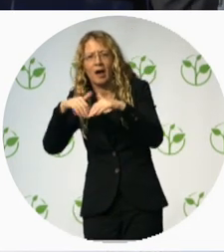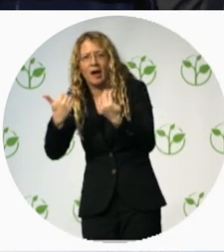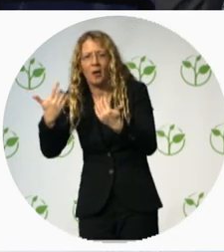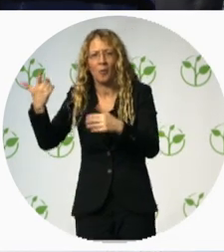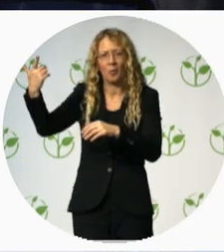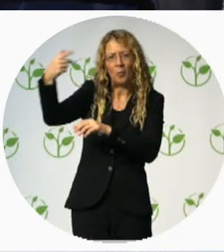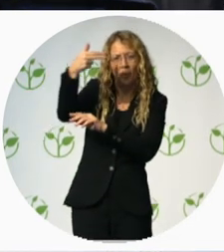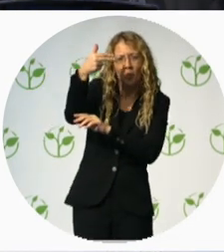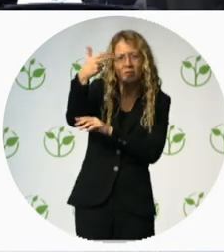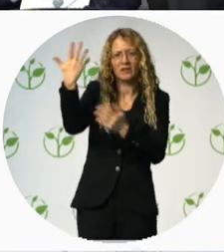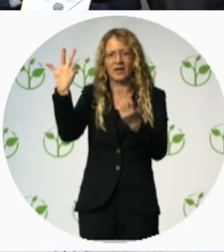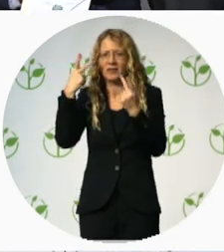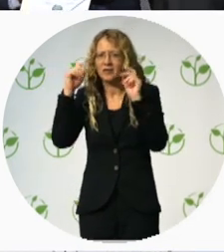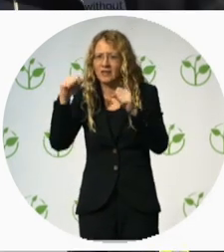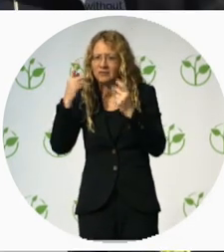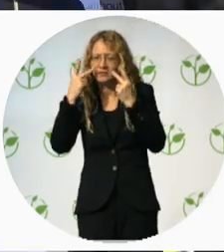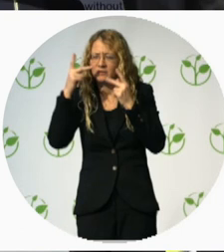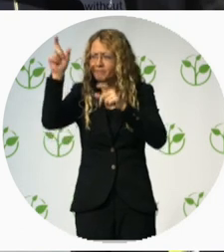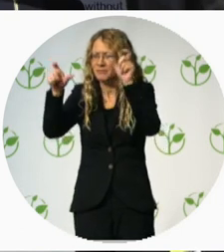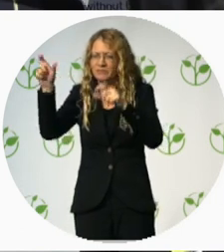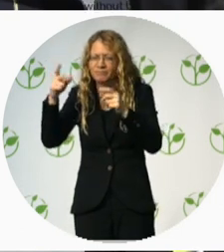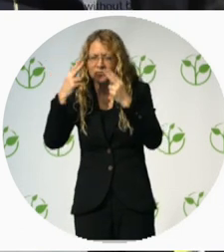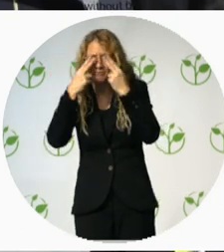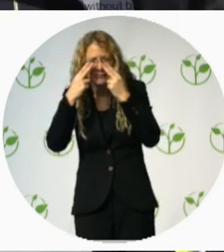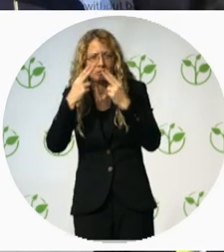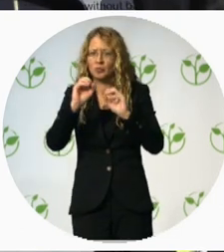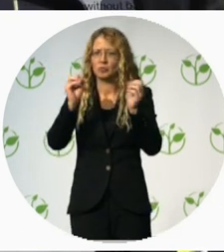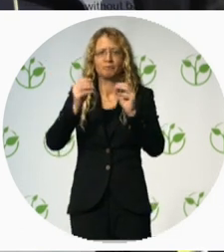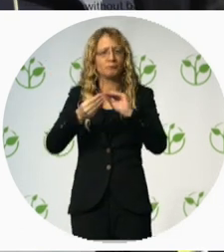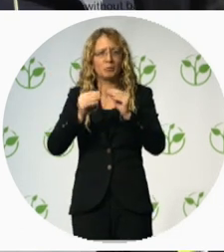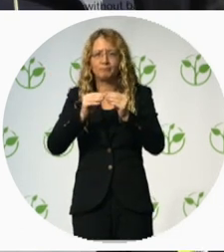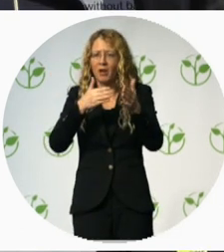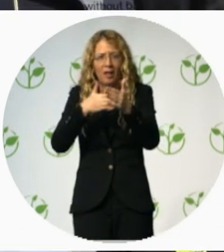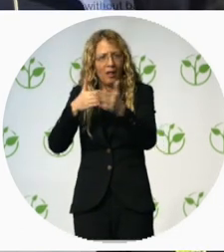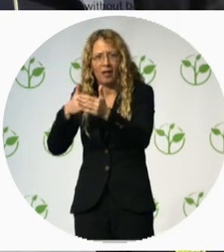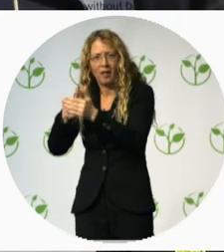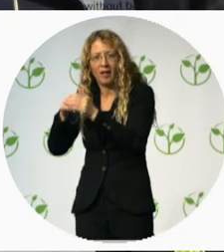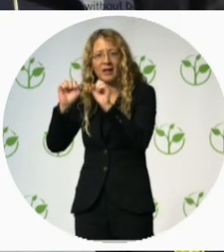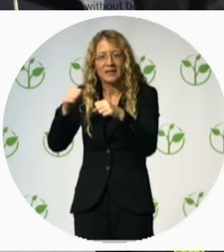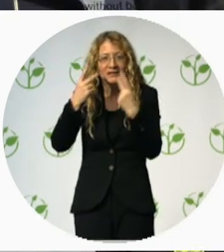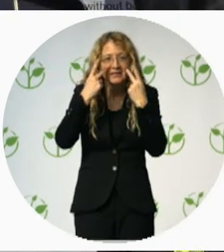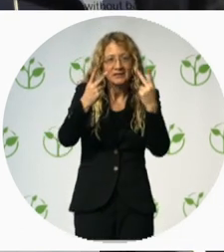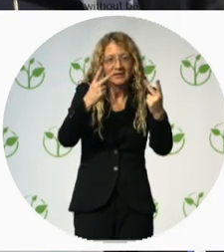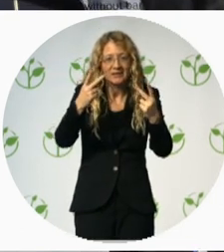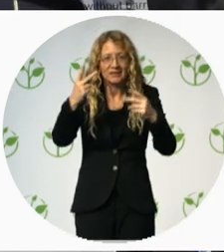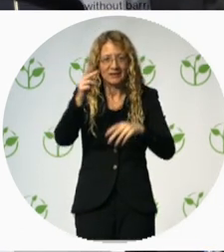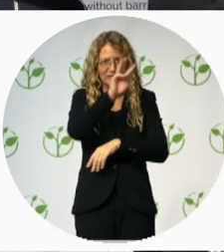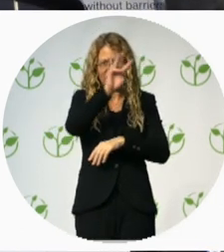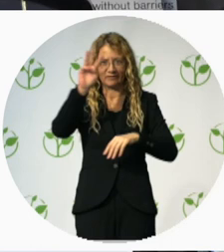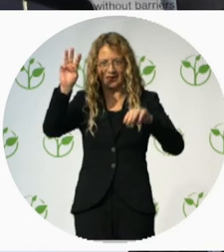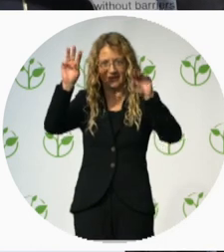Ireland. The website includes a mixture of self-uploaded information from various establishments and from user